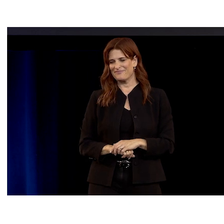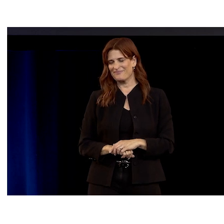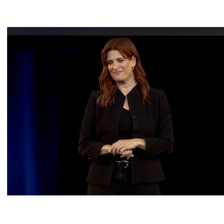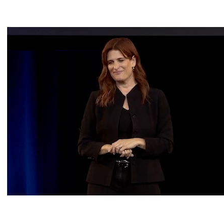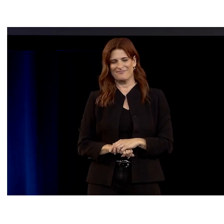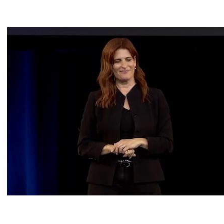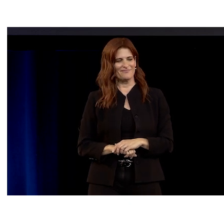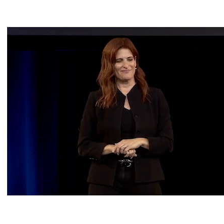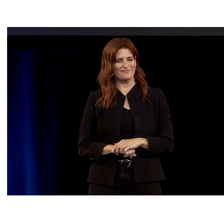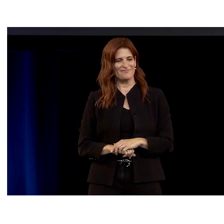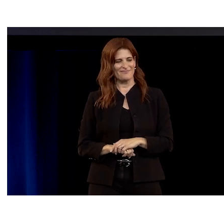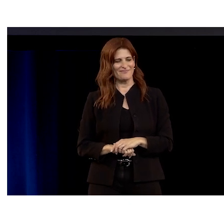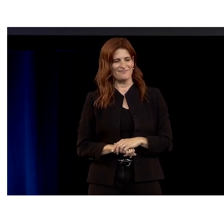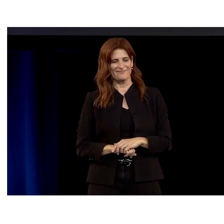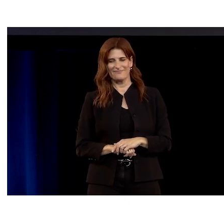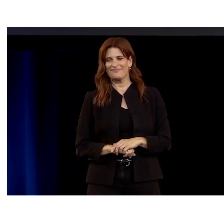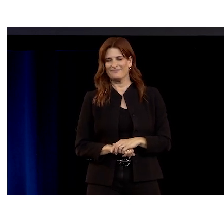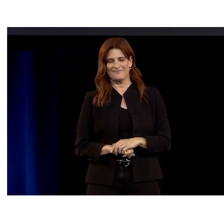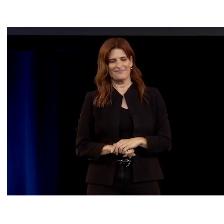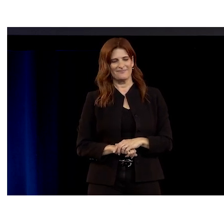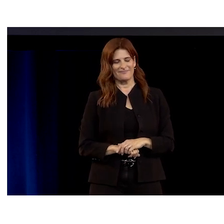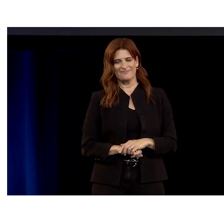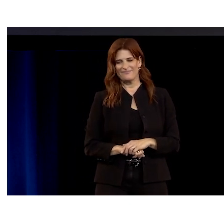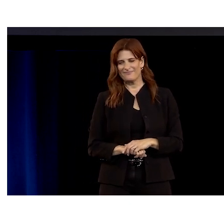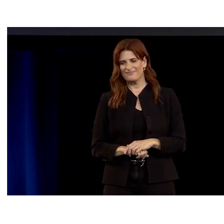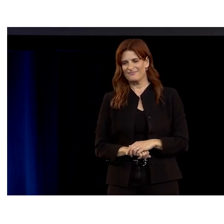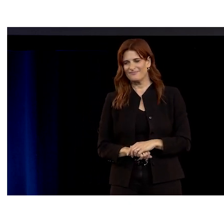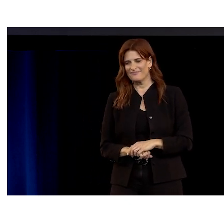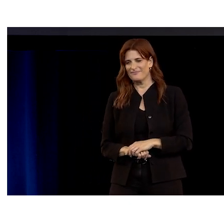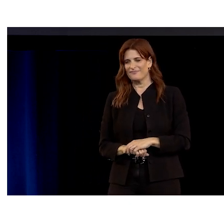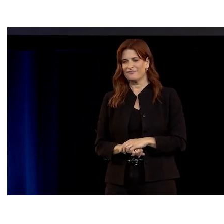trade that for the ability to hear? No.